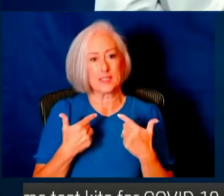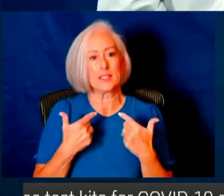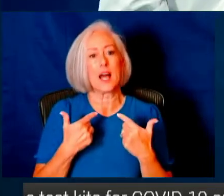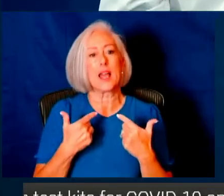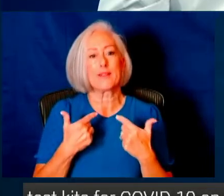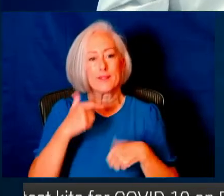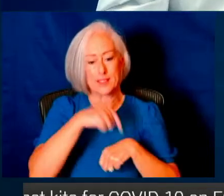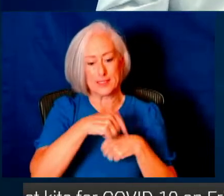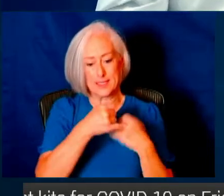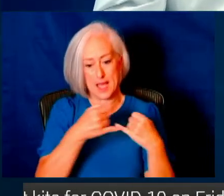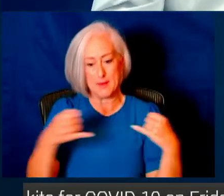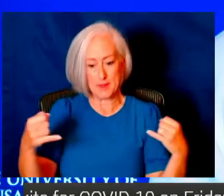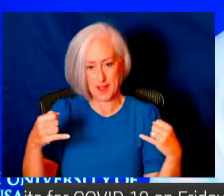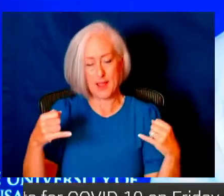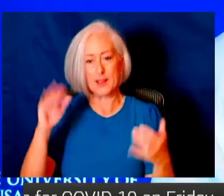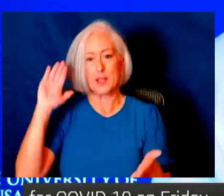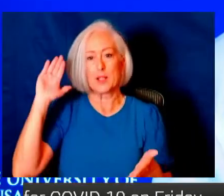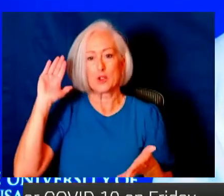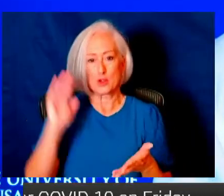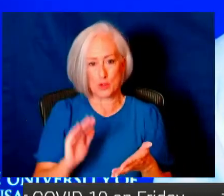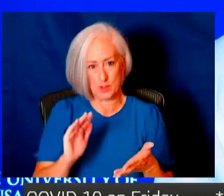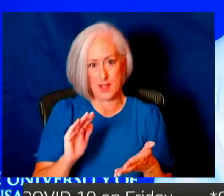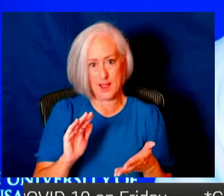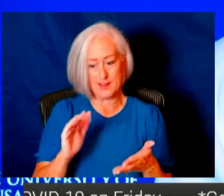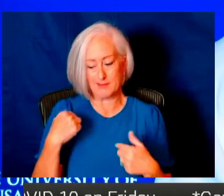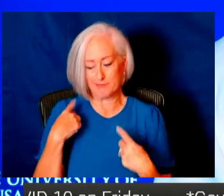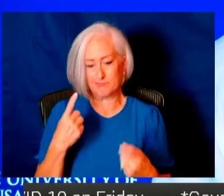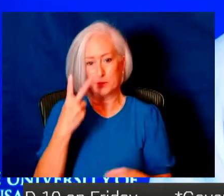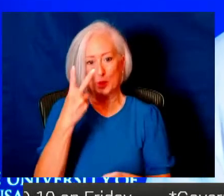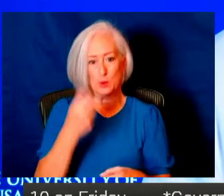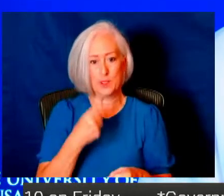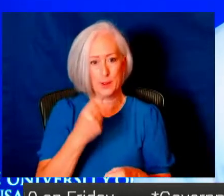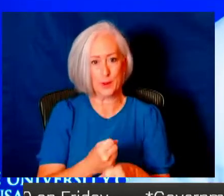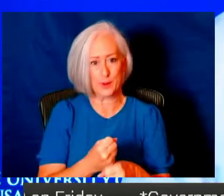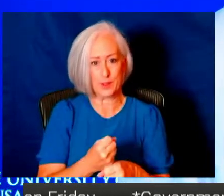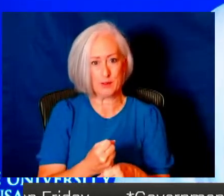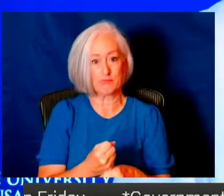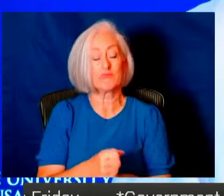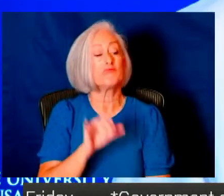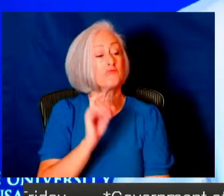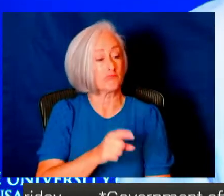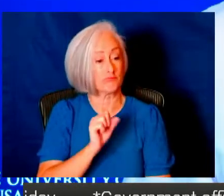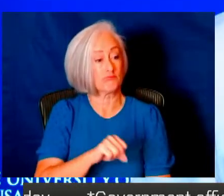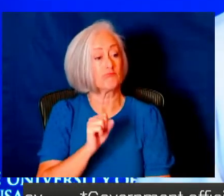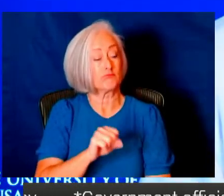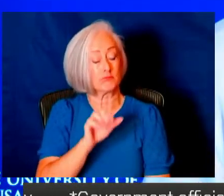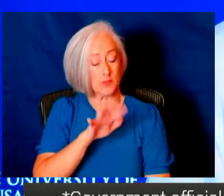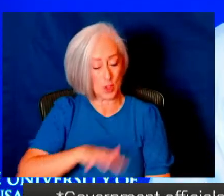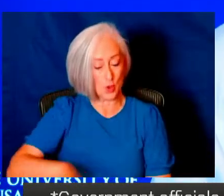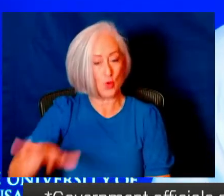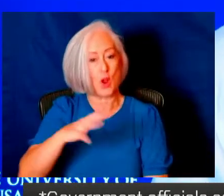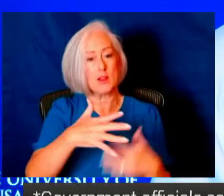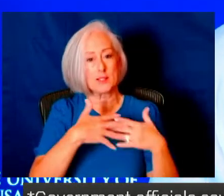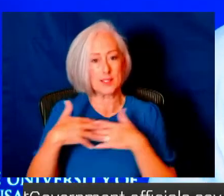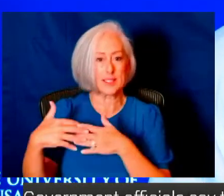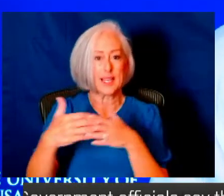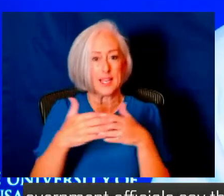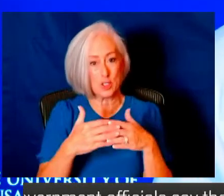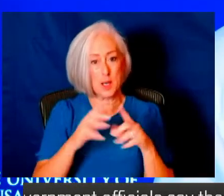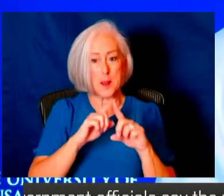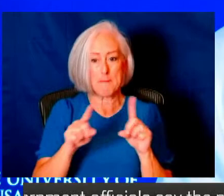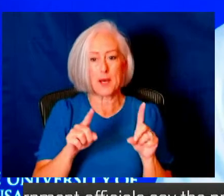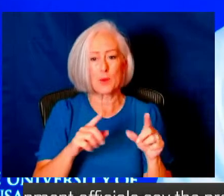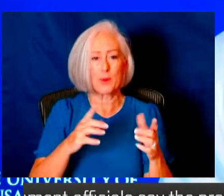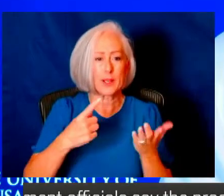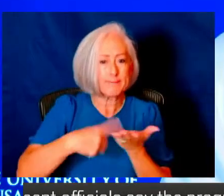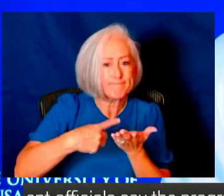in just the last 2 years. Yeah, I think across the nation that is true, but especially as we were talking about different populations, we know